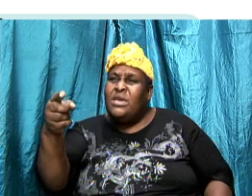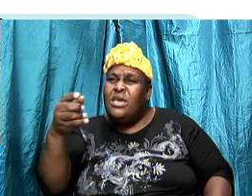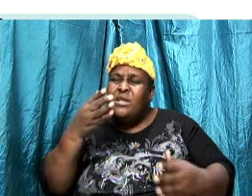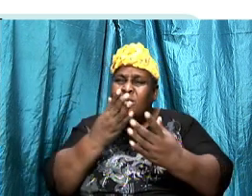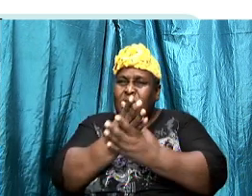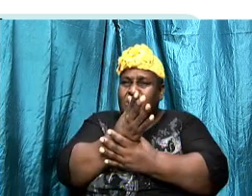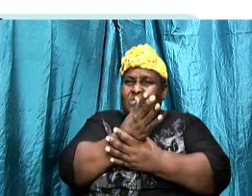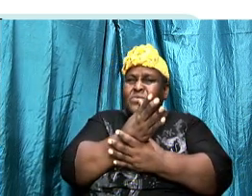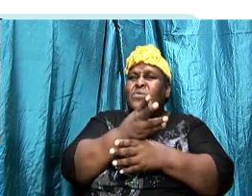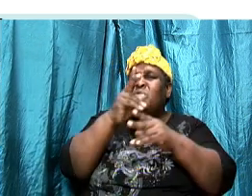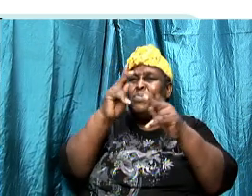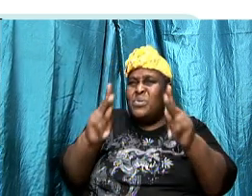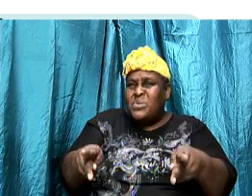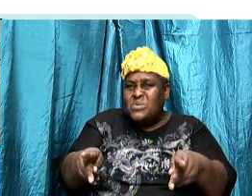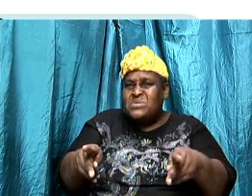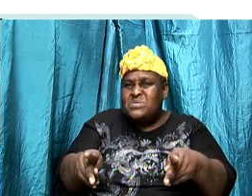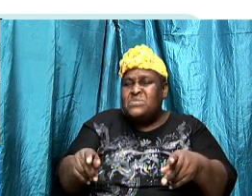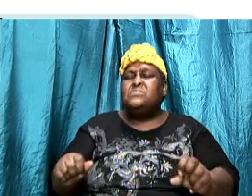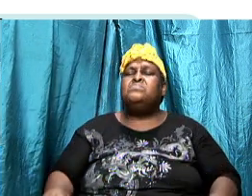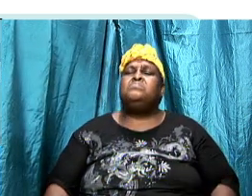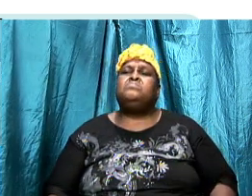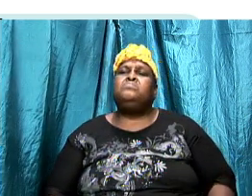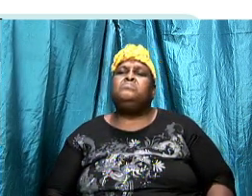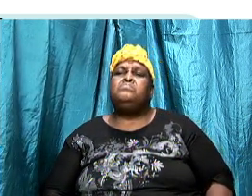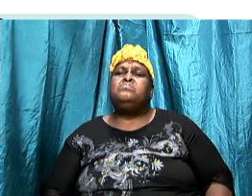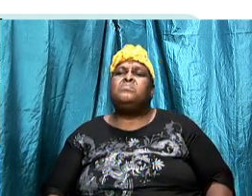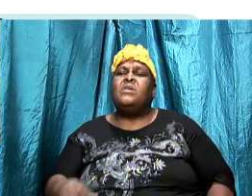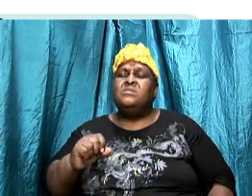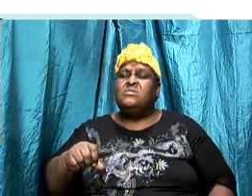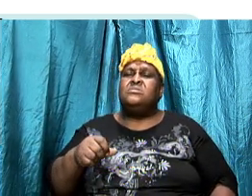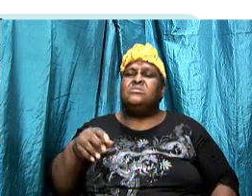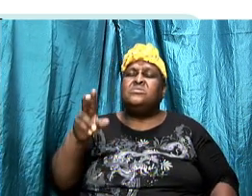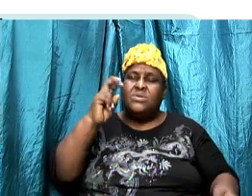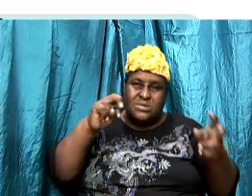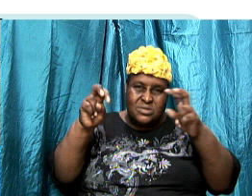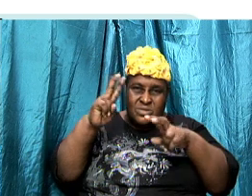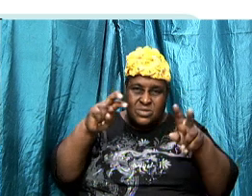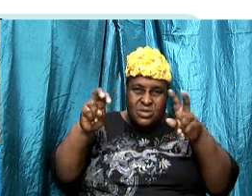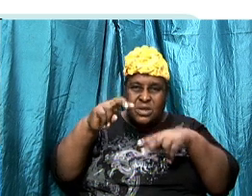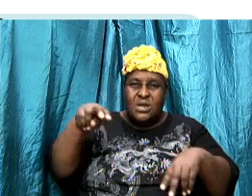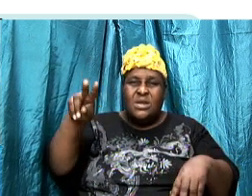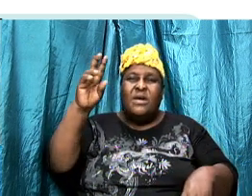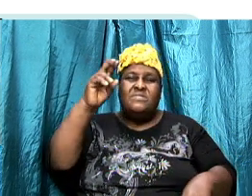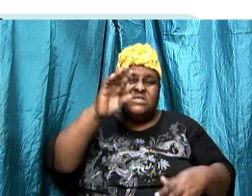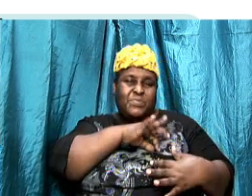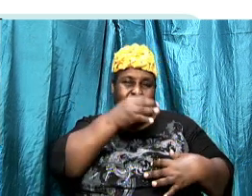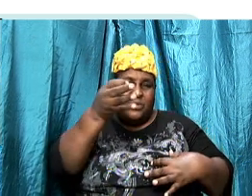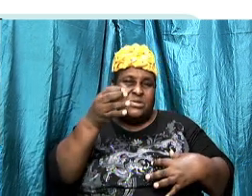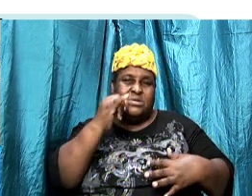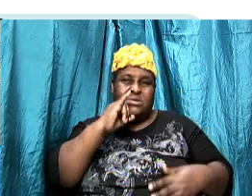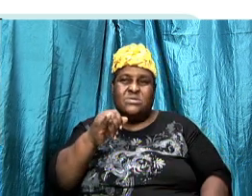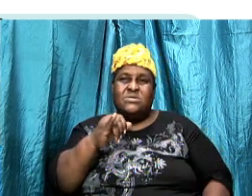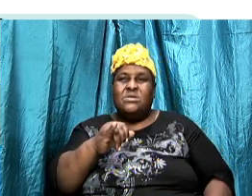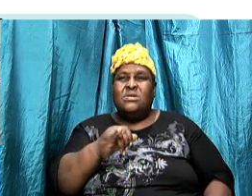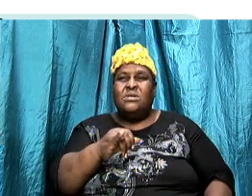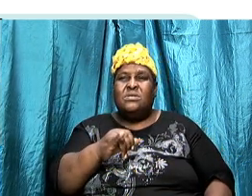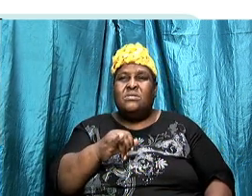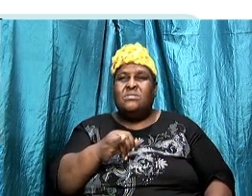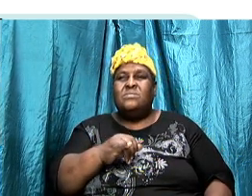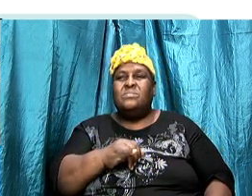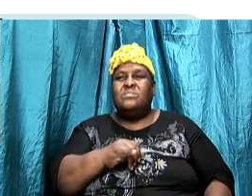that is behind what he's saying or his action? So this is what discernment of spirit is. And it is a very sought after